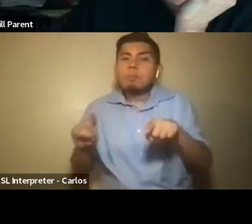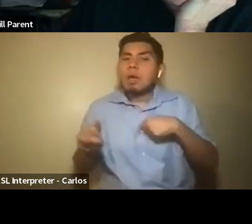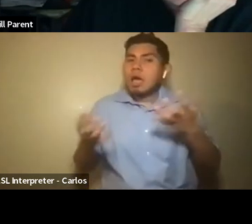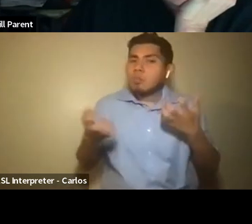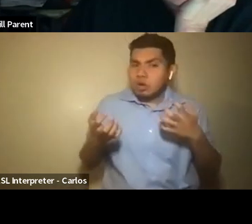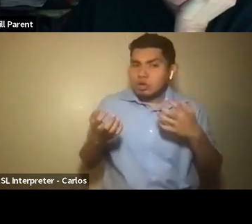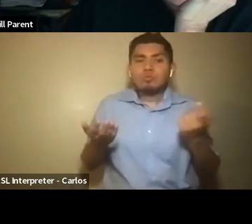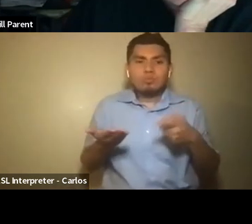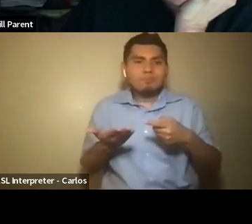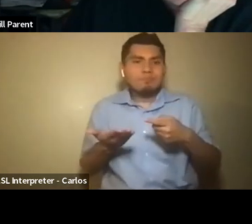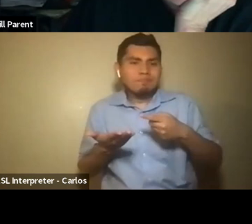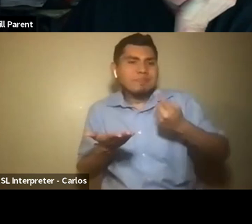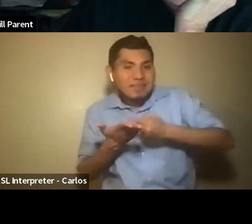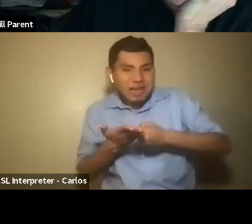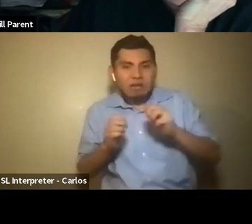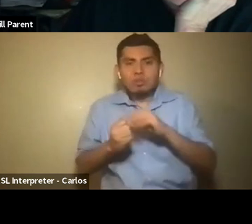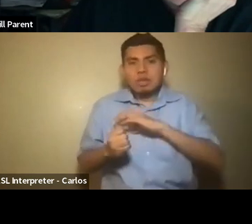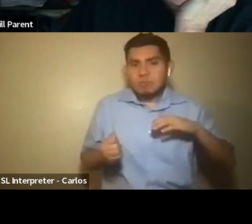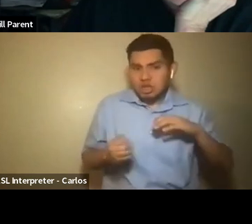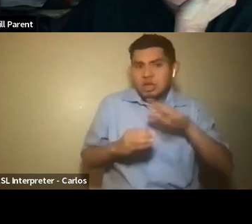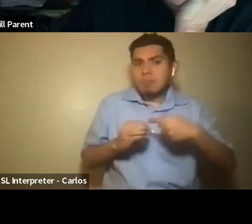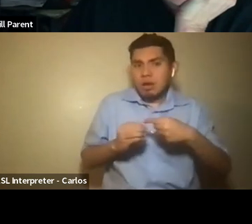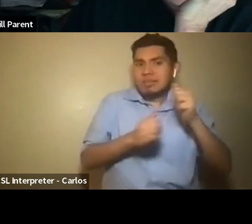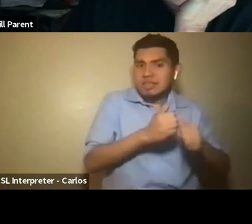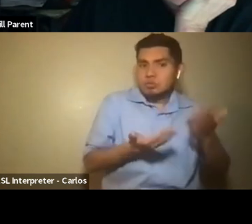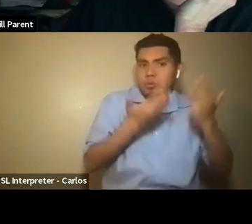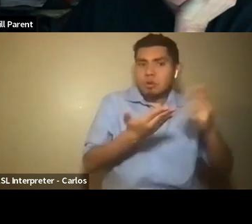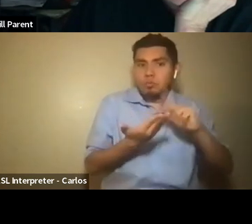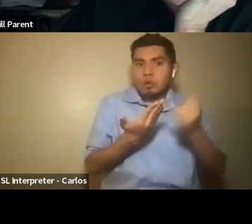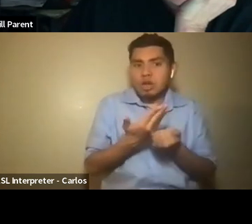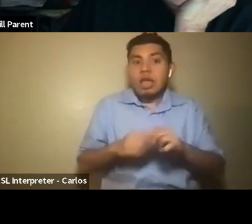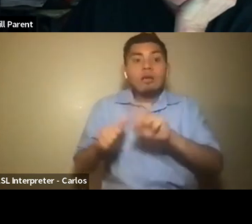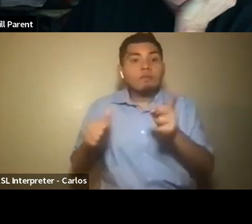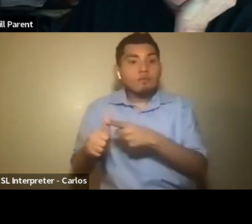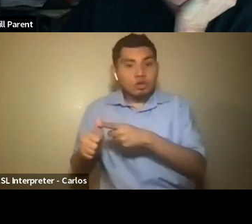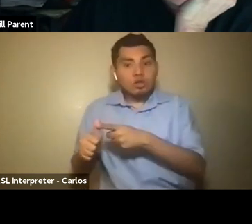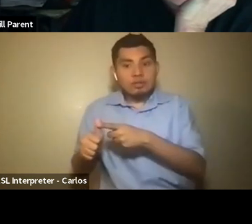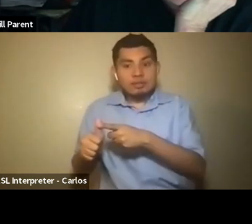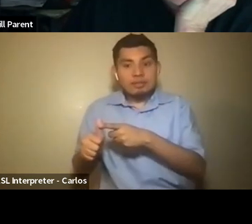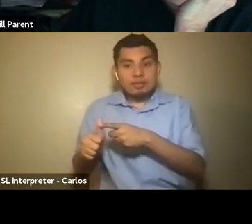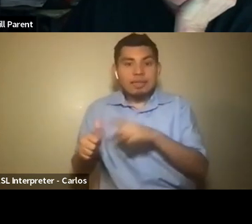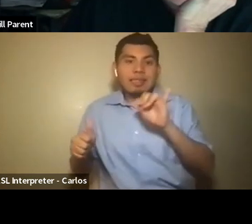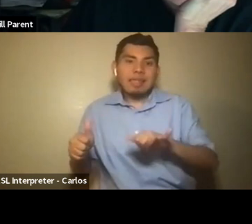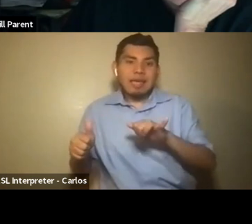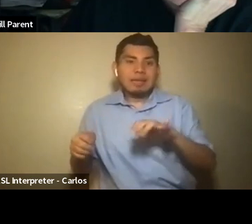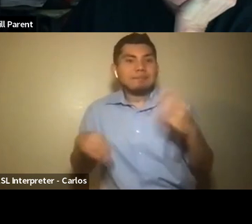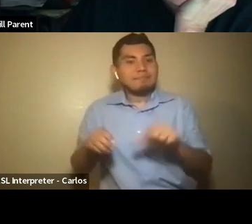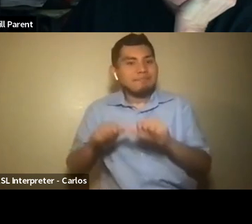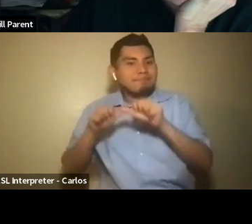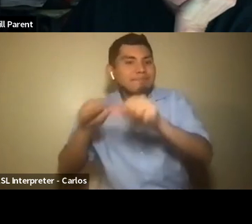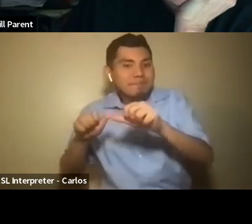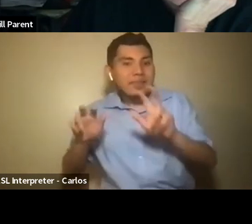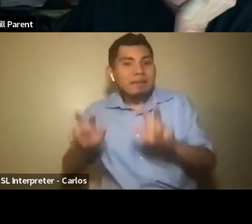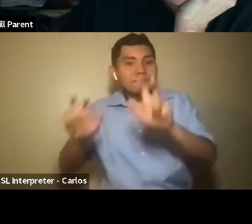and the community through those proposed projects. First and foremost, and it would be a substantial investment in the Thelma Terry